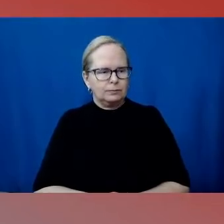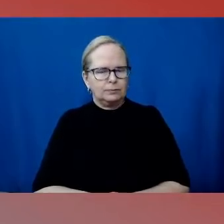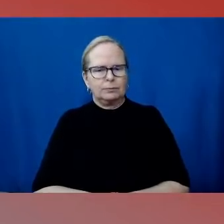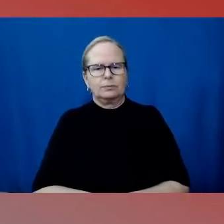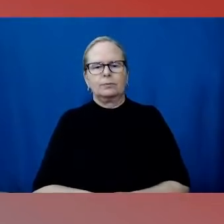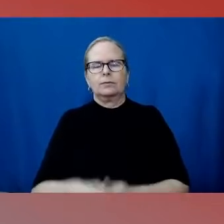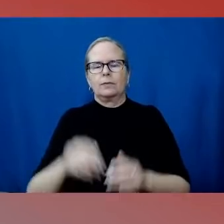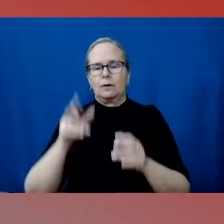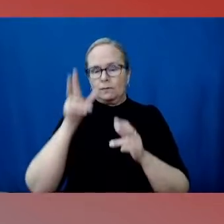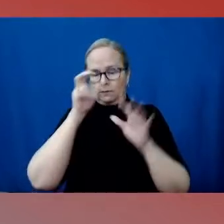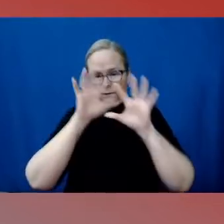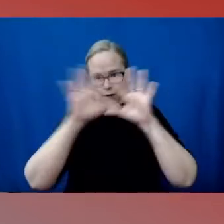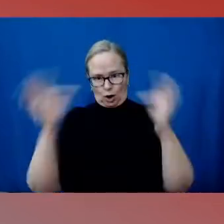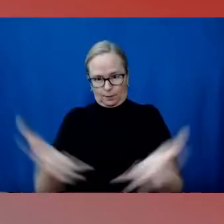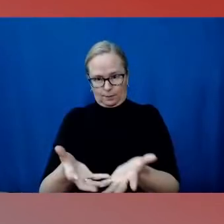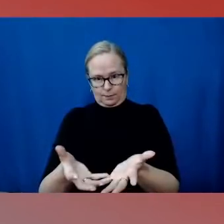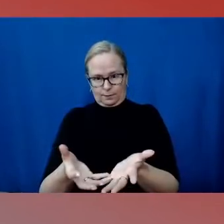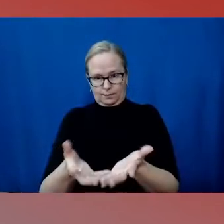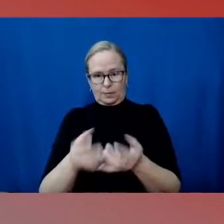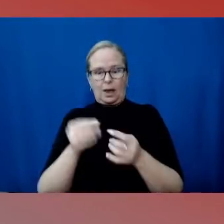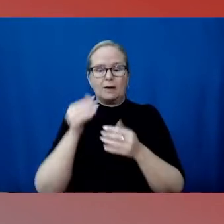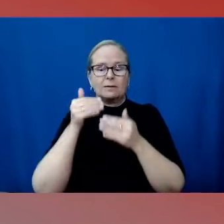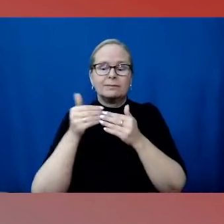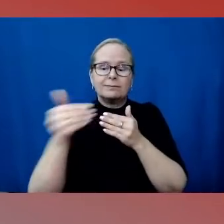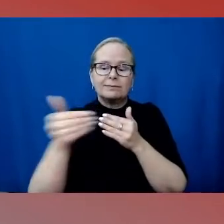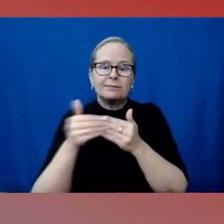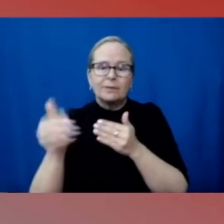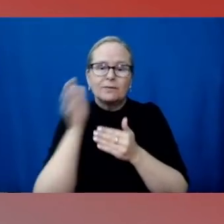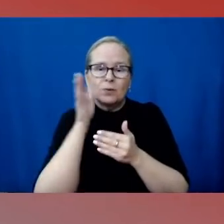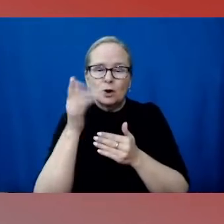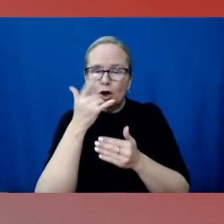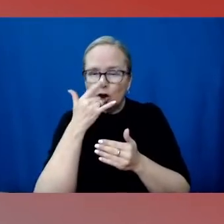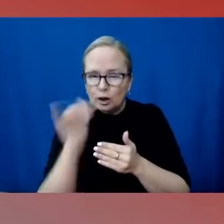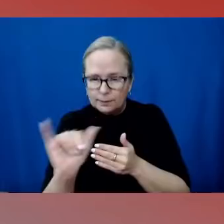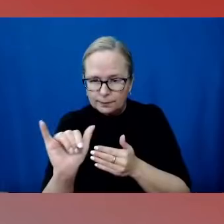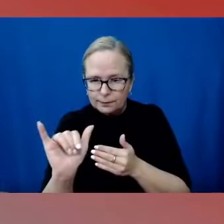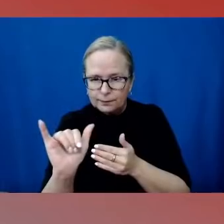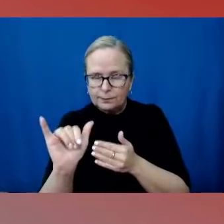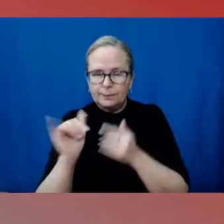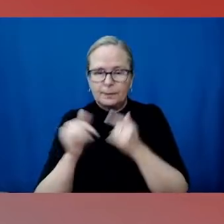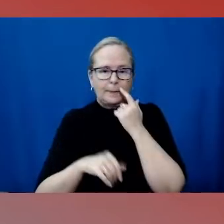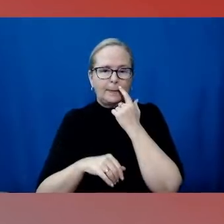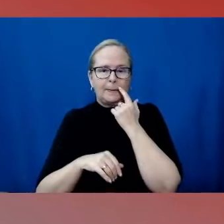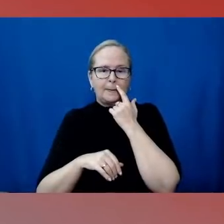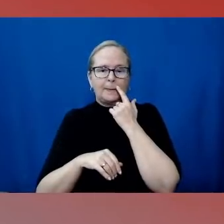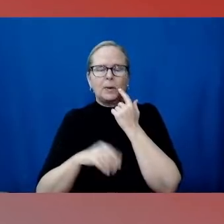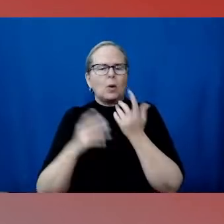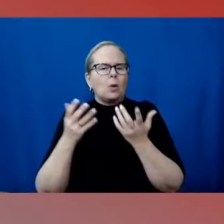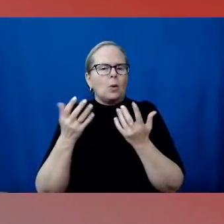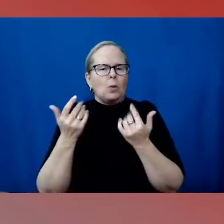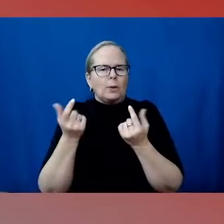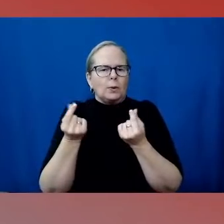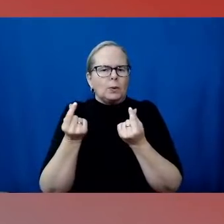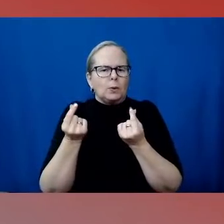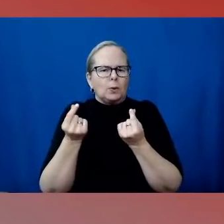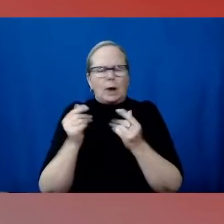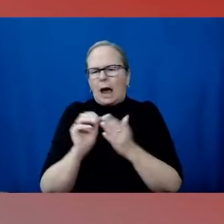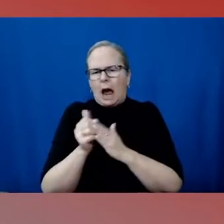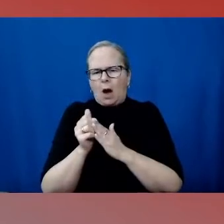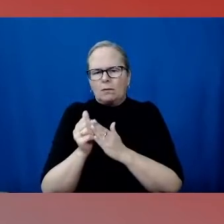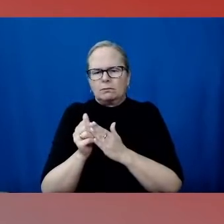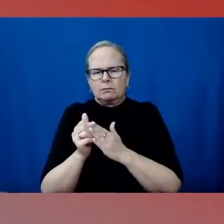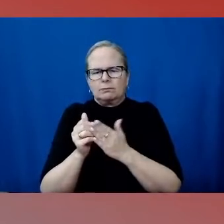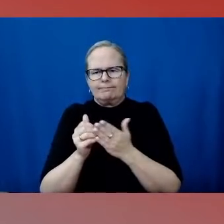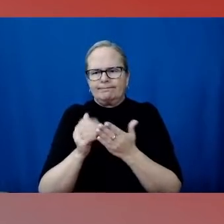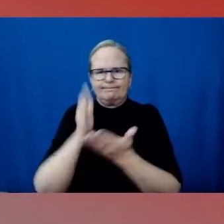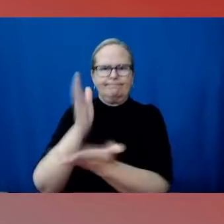with the pandemic, how the future will look like, and what we can do. That there